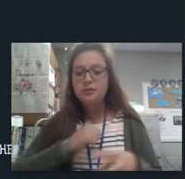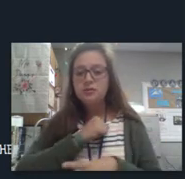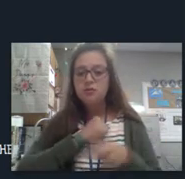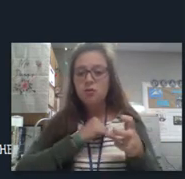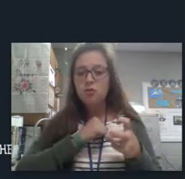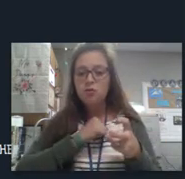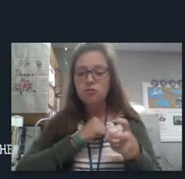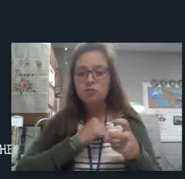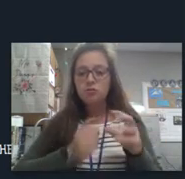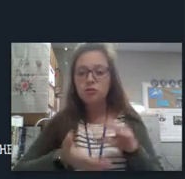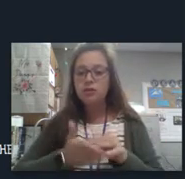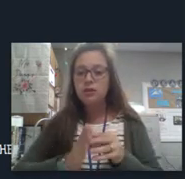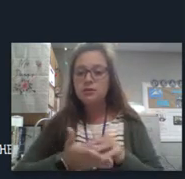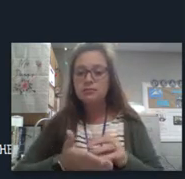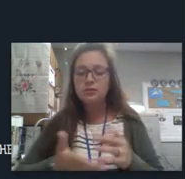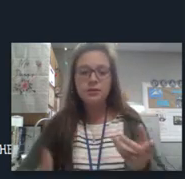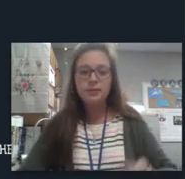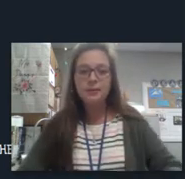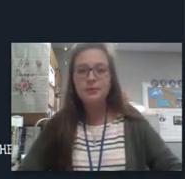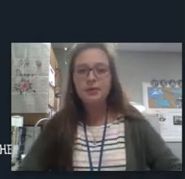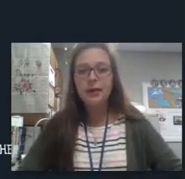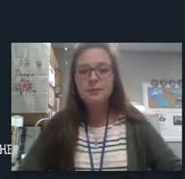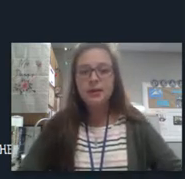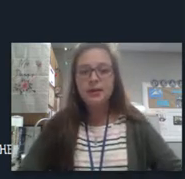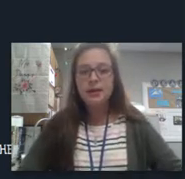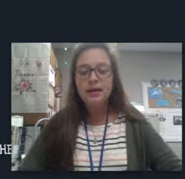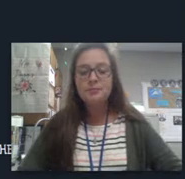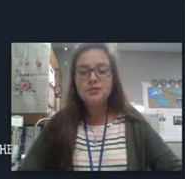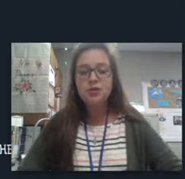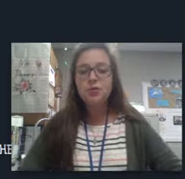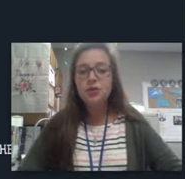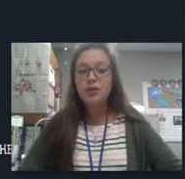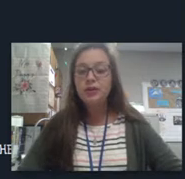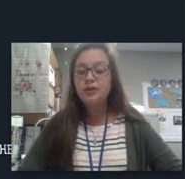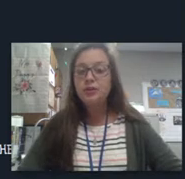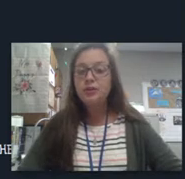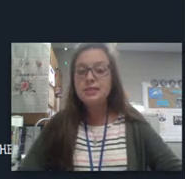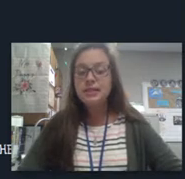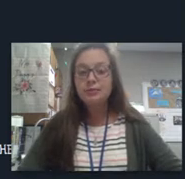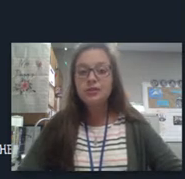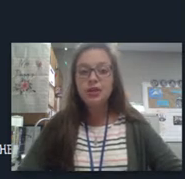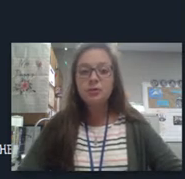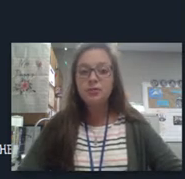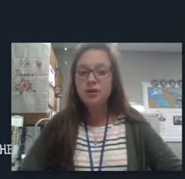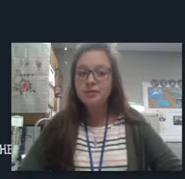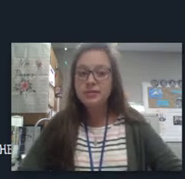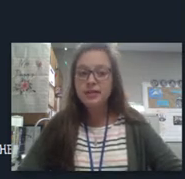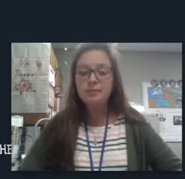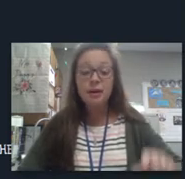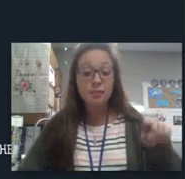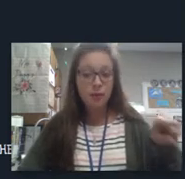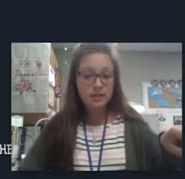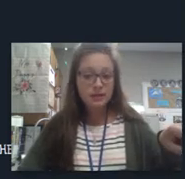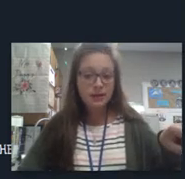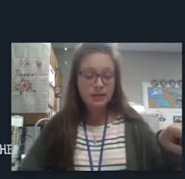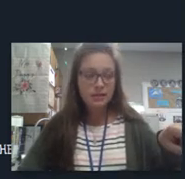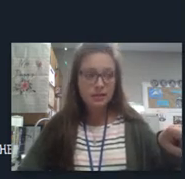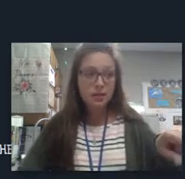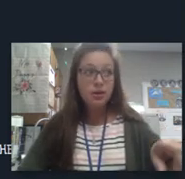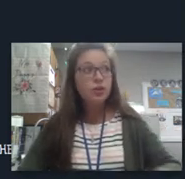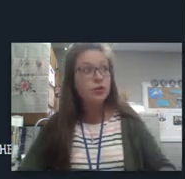he stole cookies or something. Okay, so you can establish them or reference them by pointing